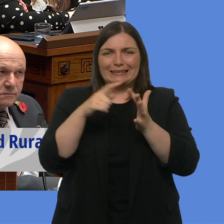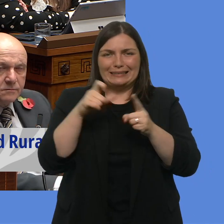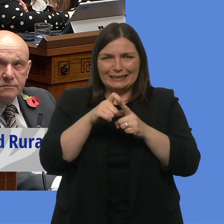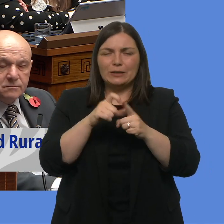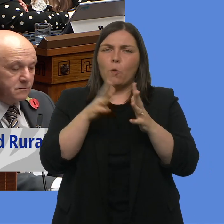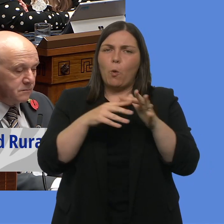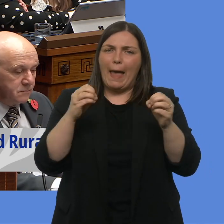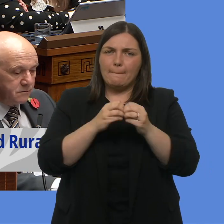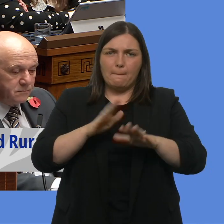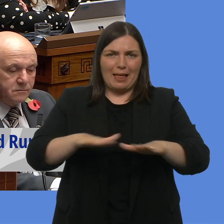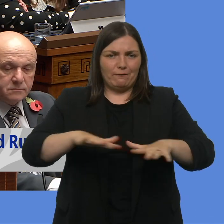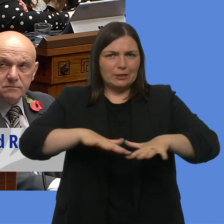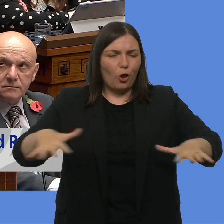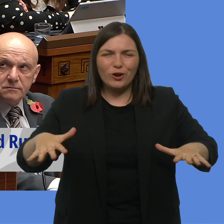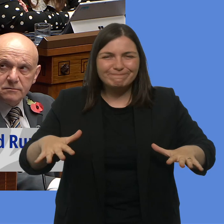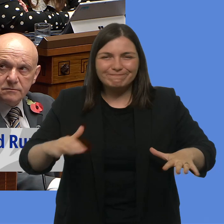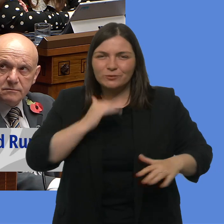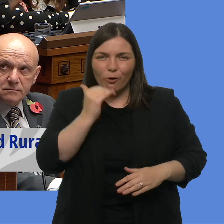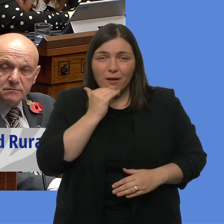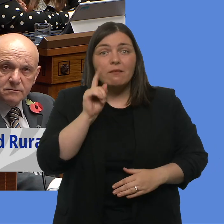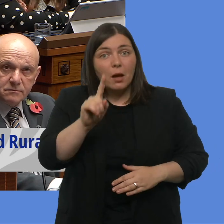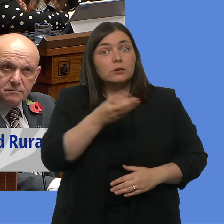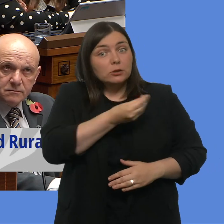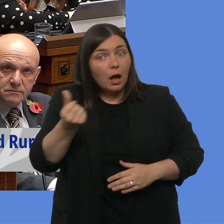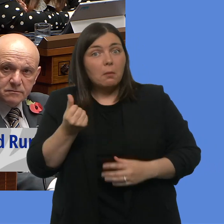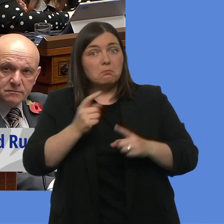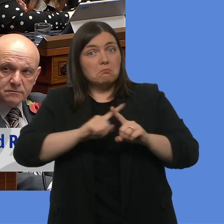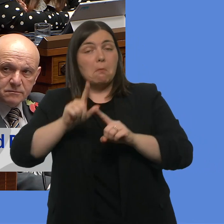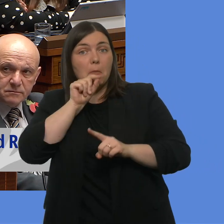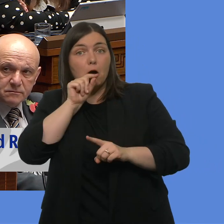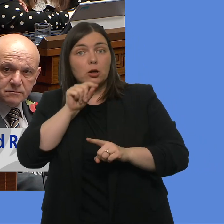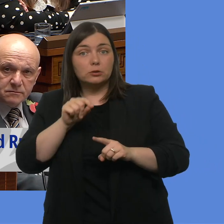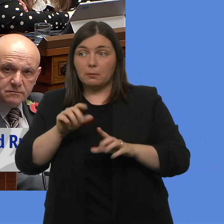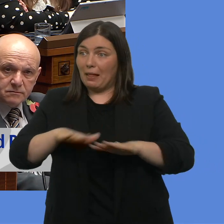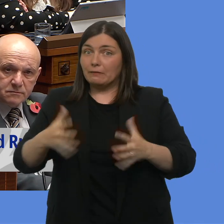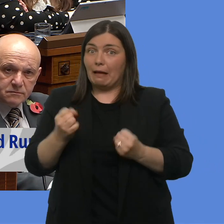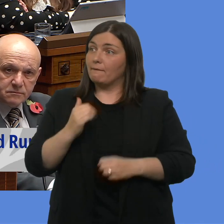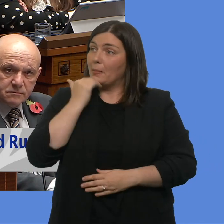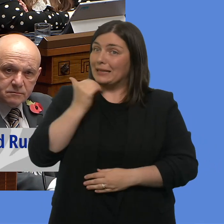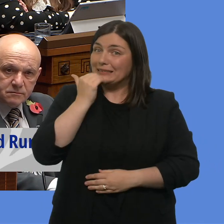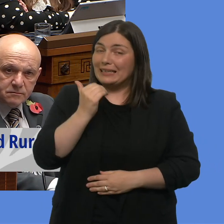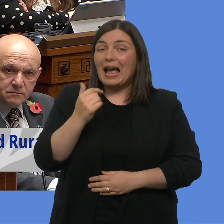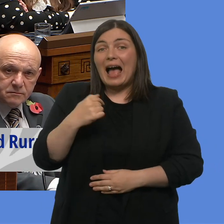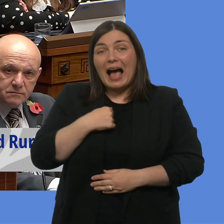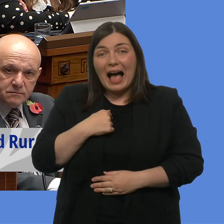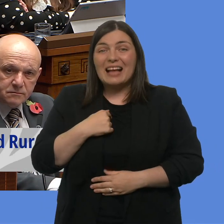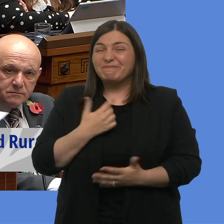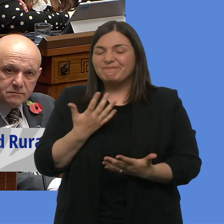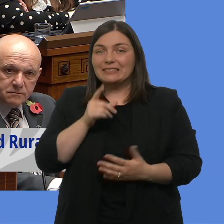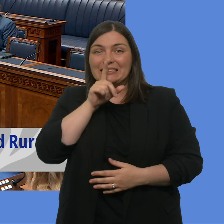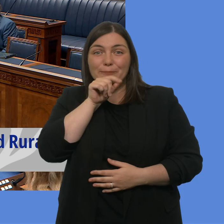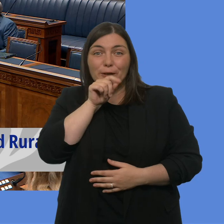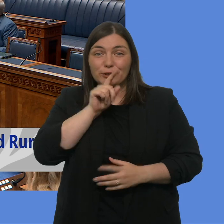favourable condition and are stable favourable trends for breeding terns. A decline in seabird populations is likely to be due to a range of